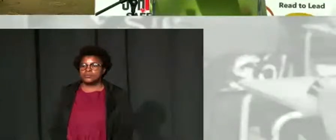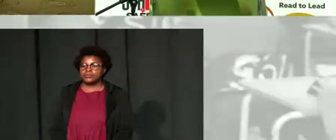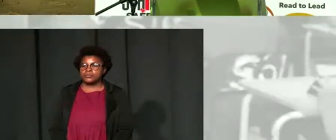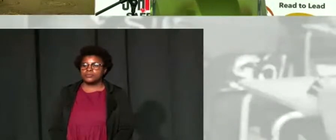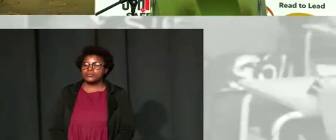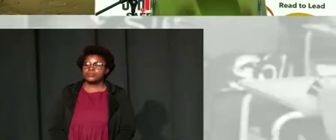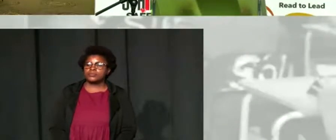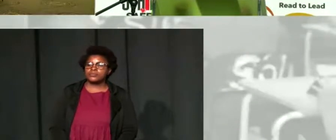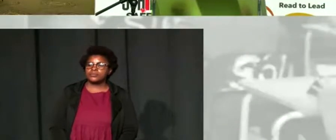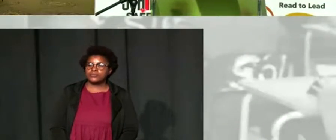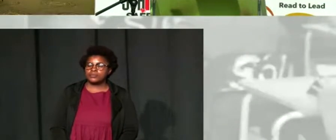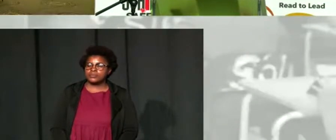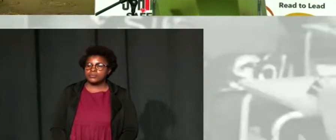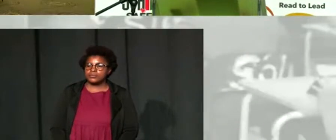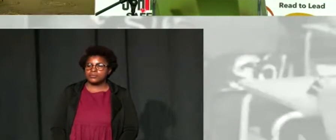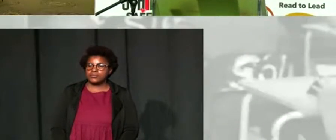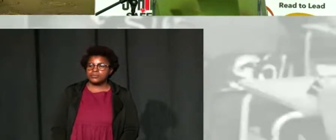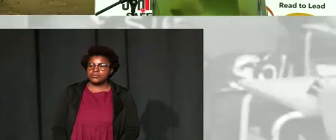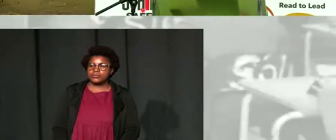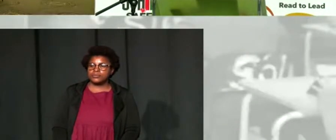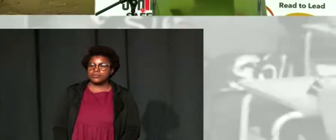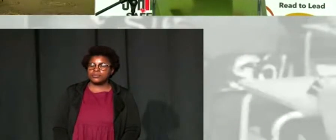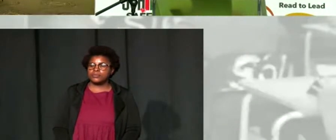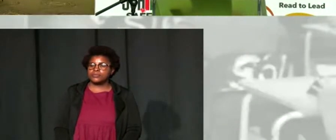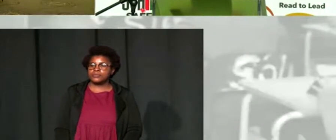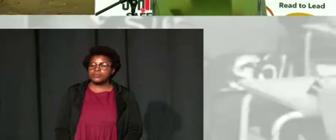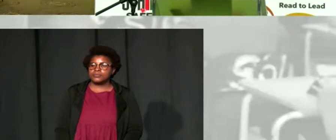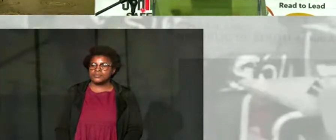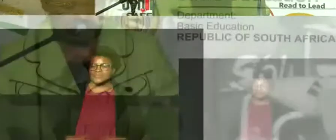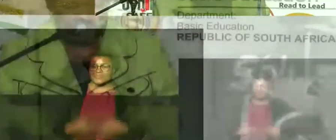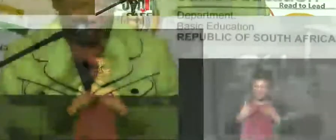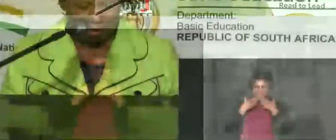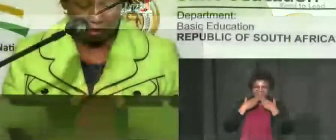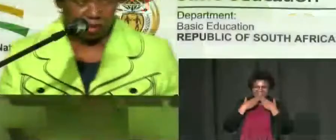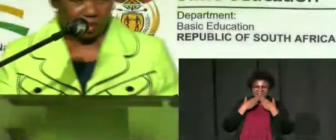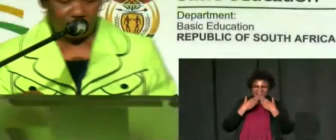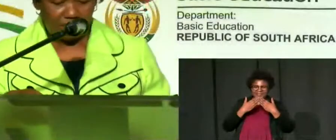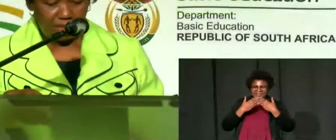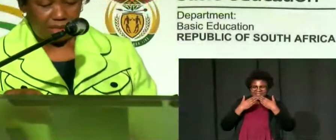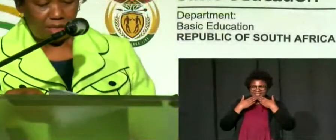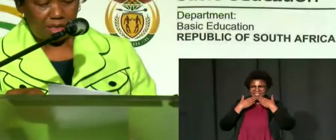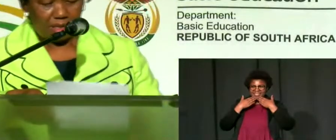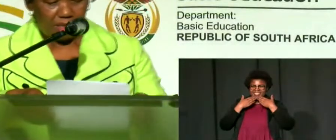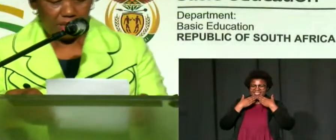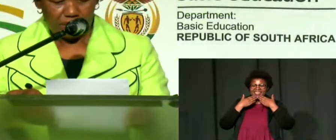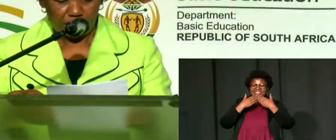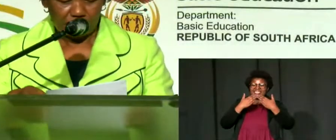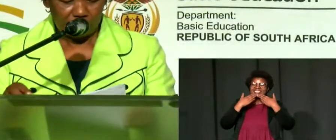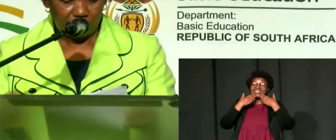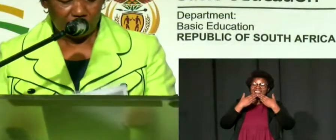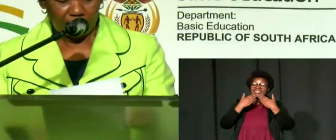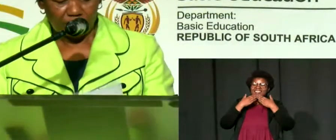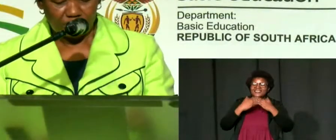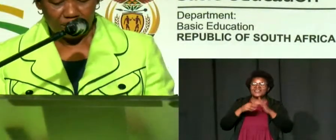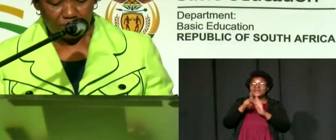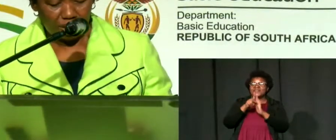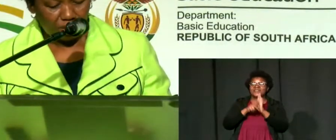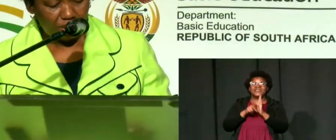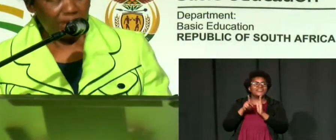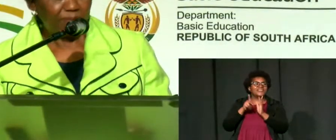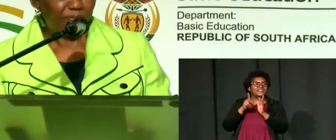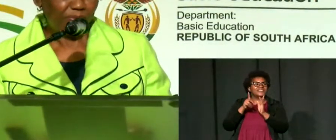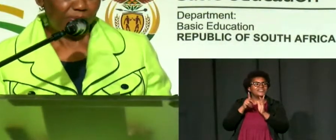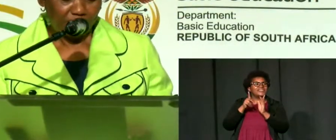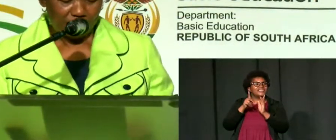Thank you very much, Program Director, Dr. Regina